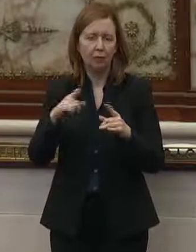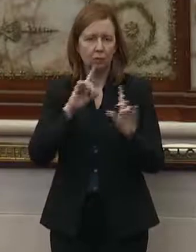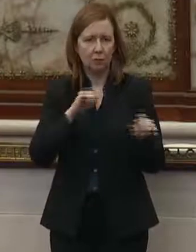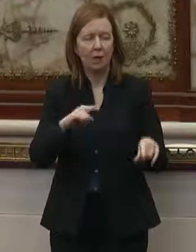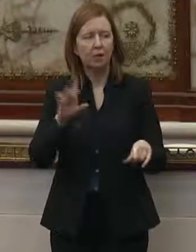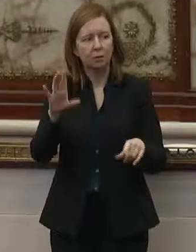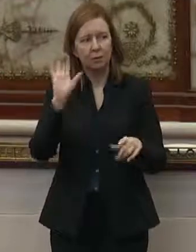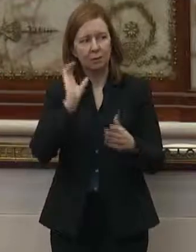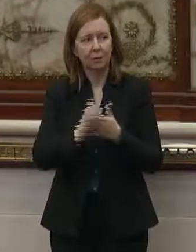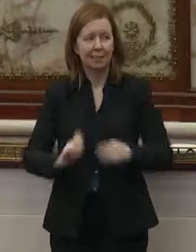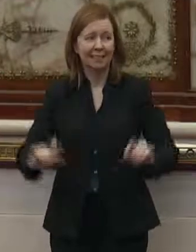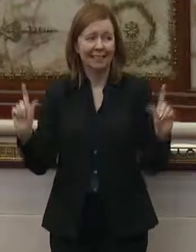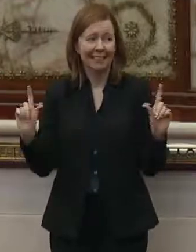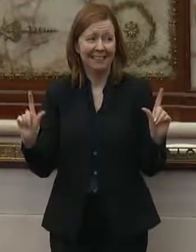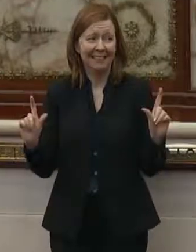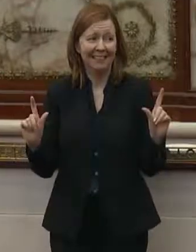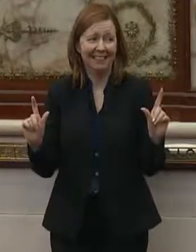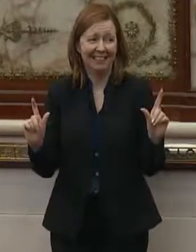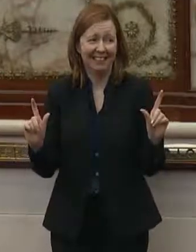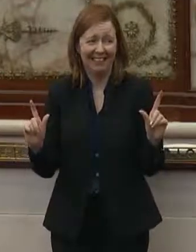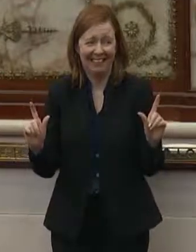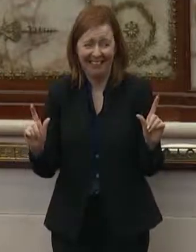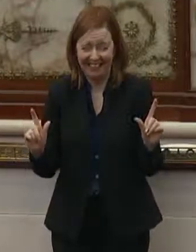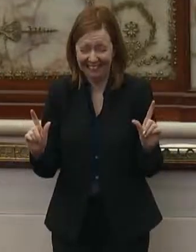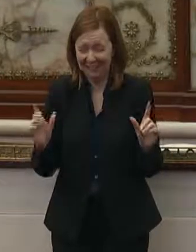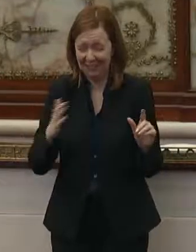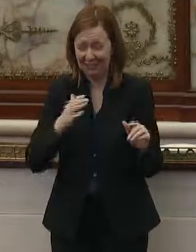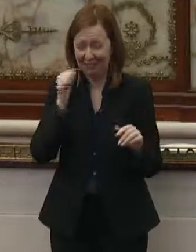on screen when you speak. Madam Clerk?